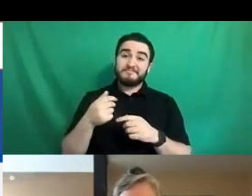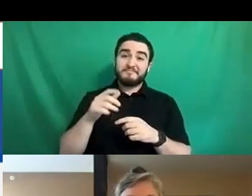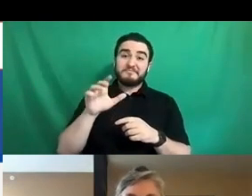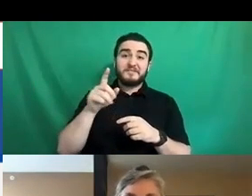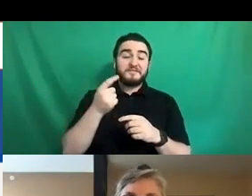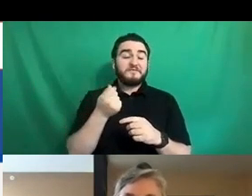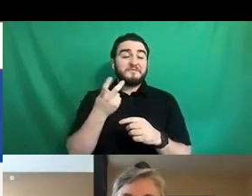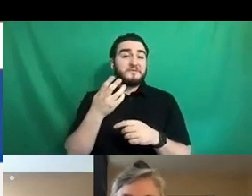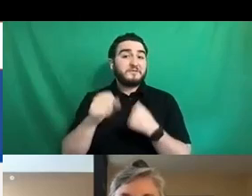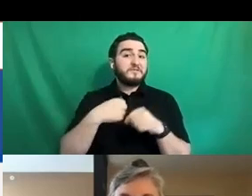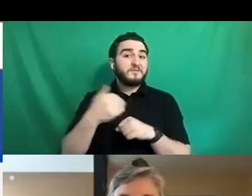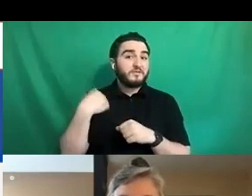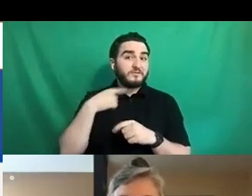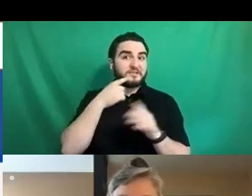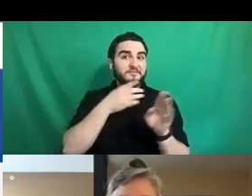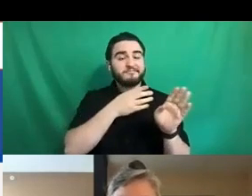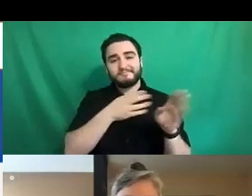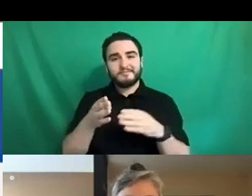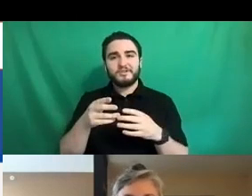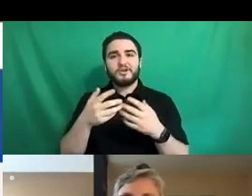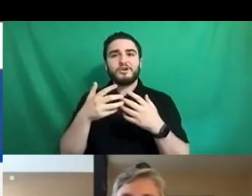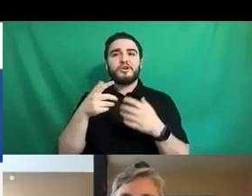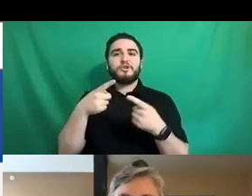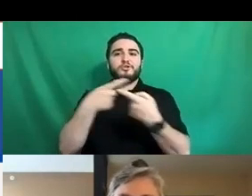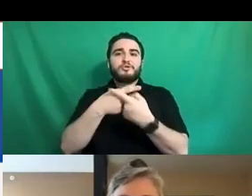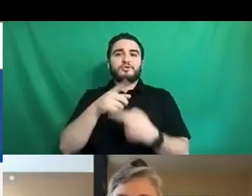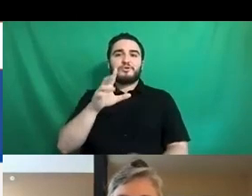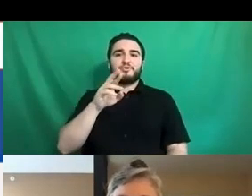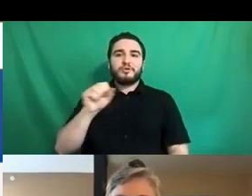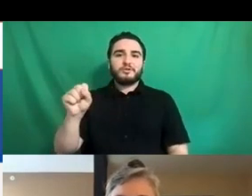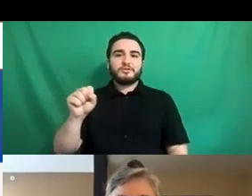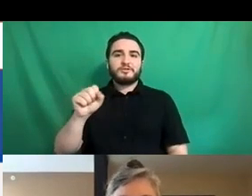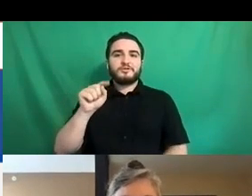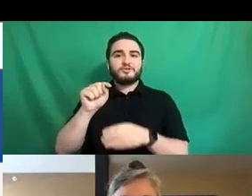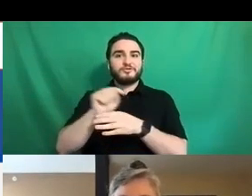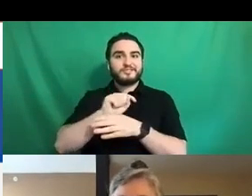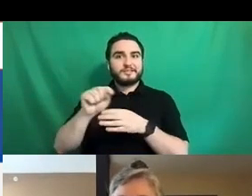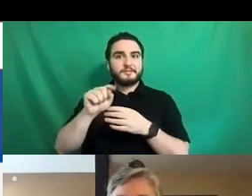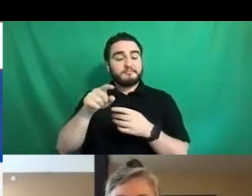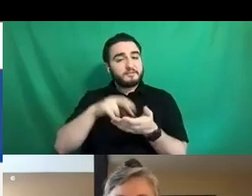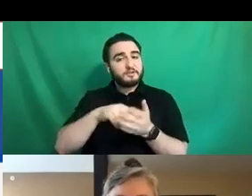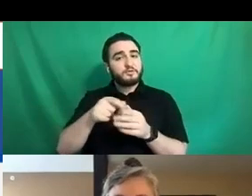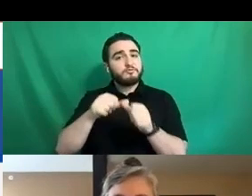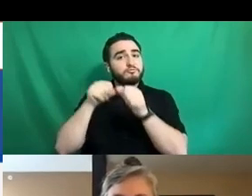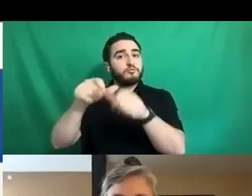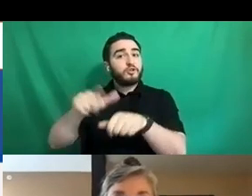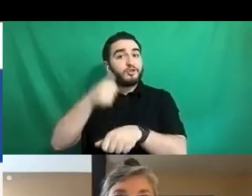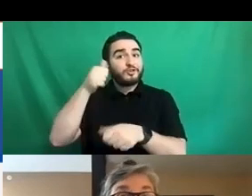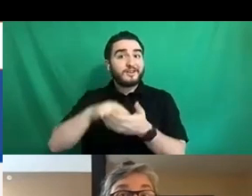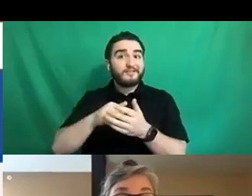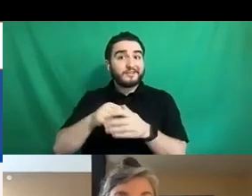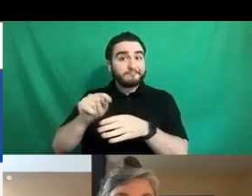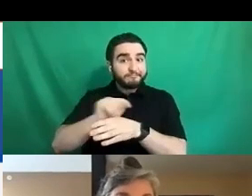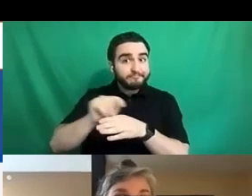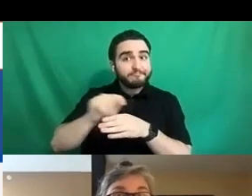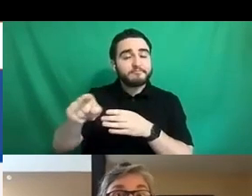moved very strongly into cross-training. Cross-training means you're going to stay with me longer. If I hire you as a dishwasher, I'm